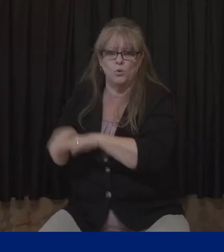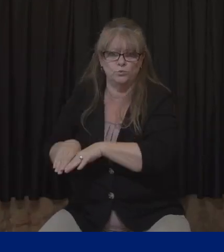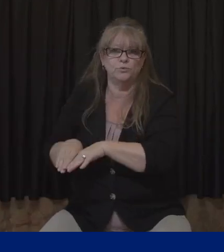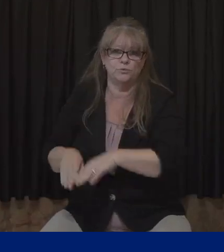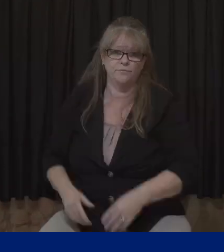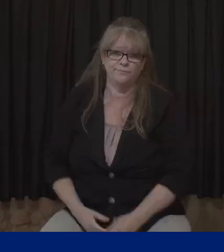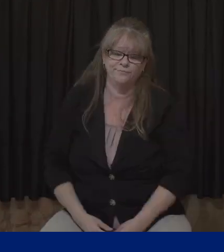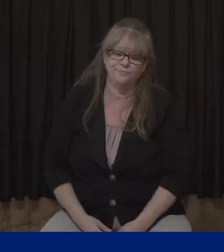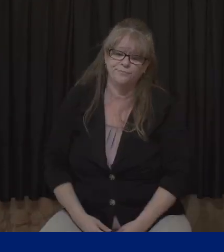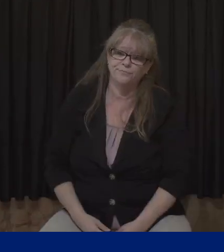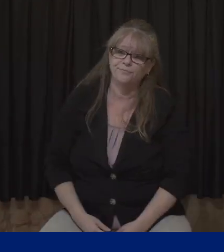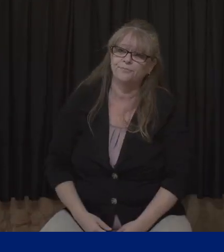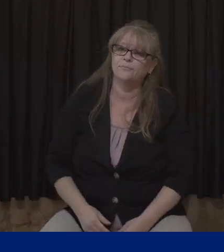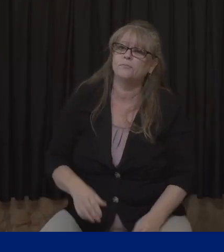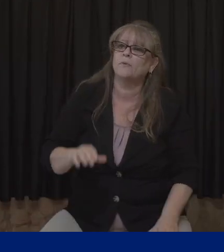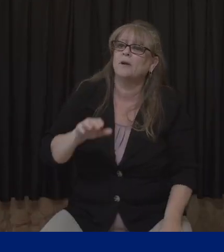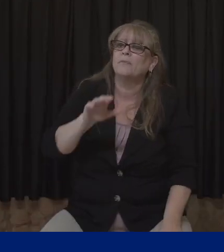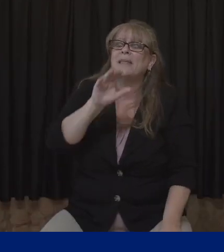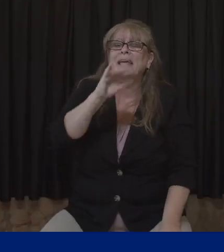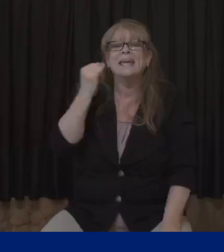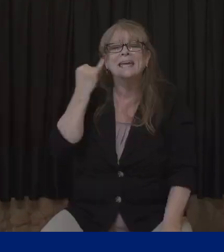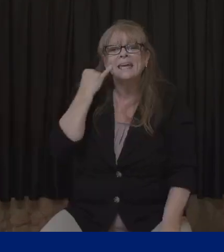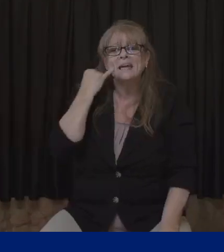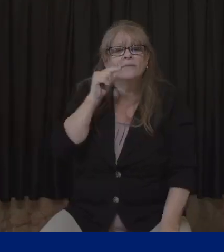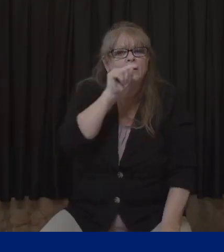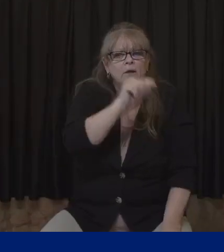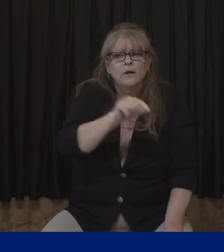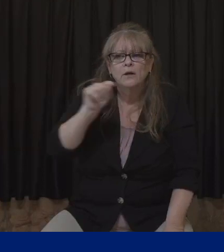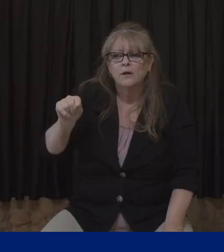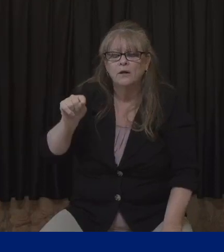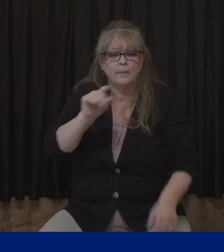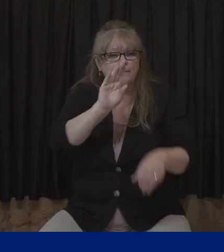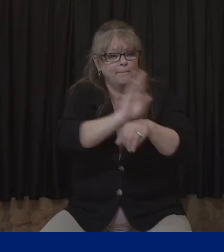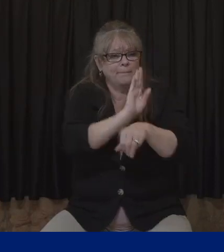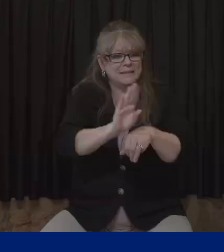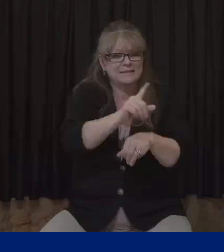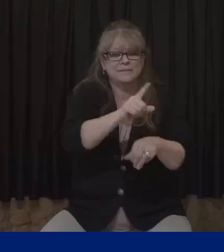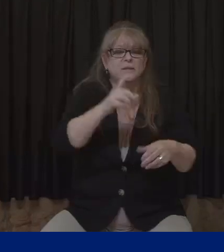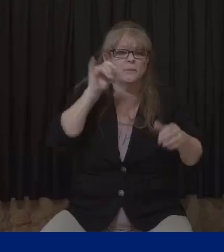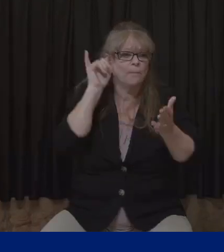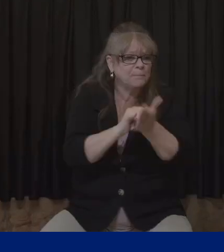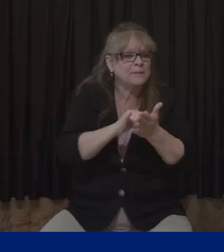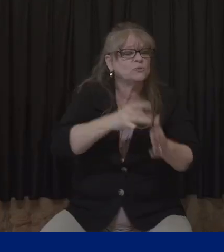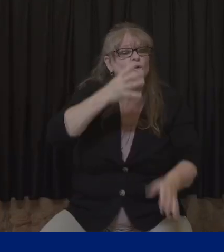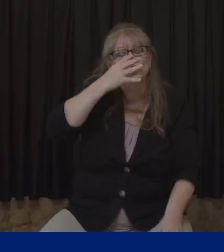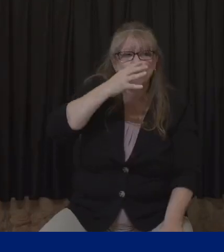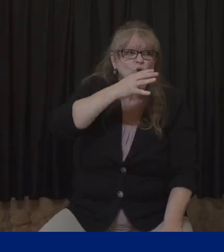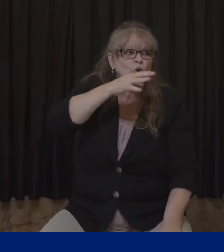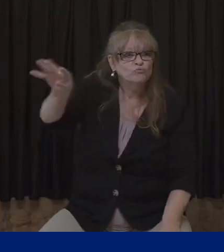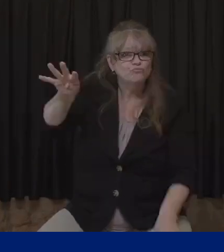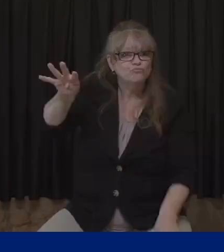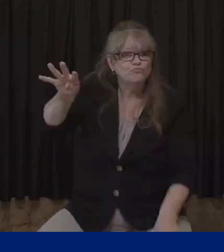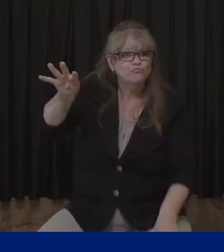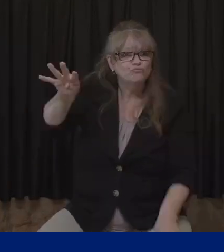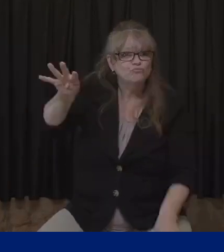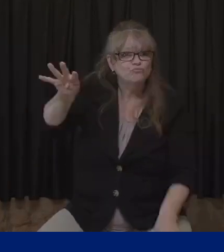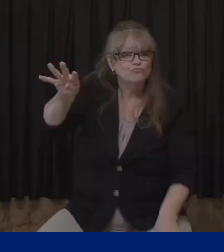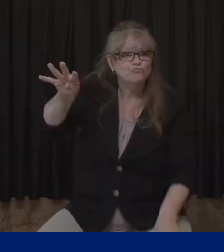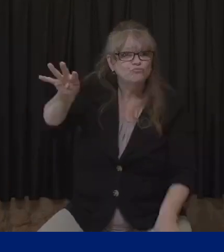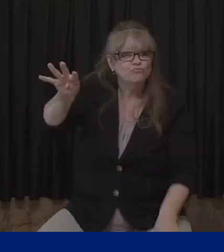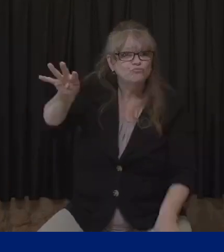are disregarding these safety regulations, will be issued a cease and desist order and can also have their licenses